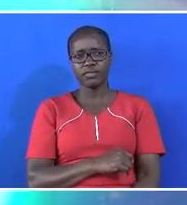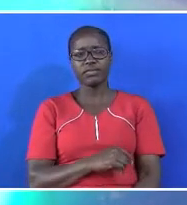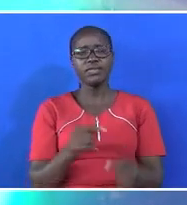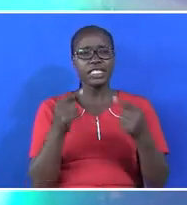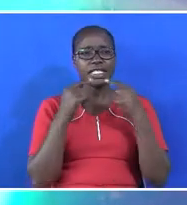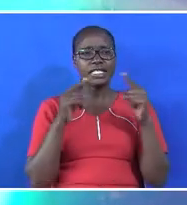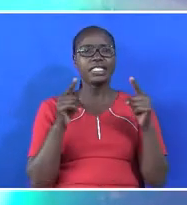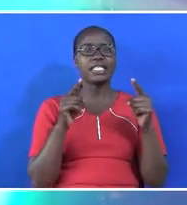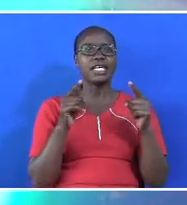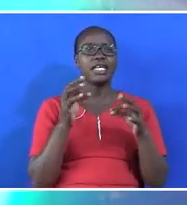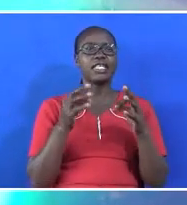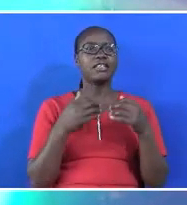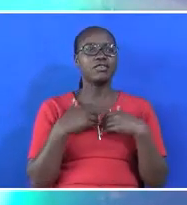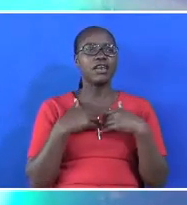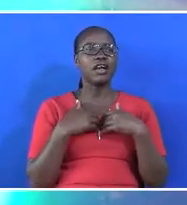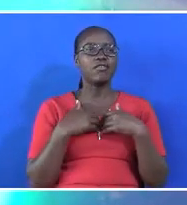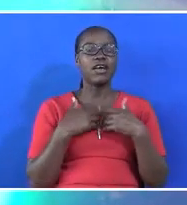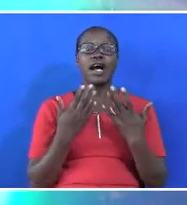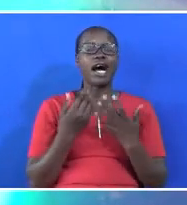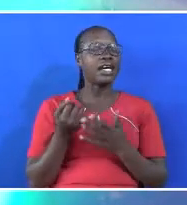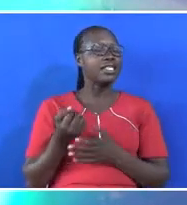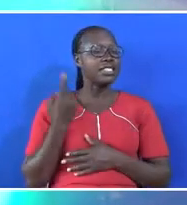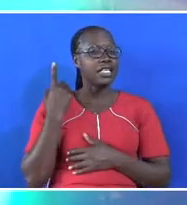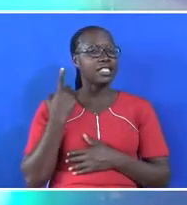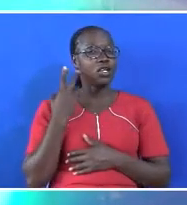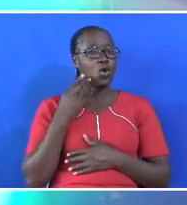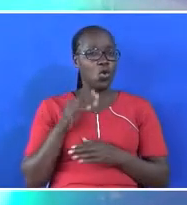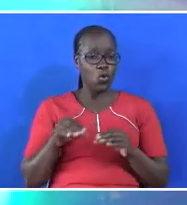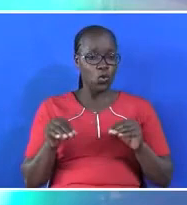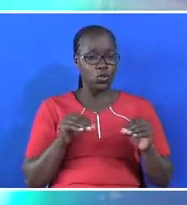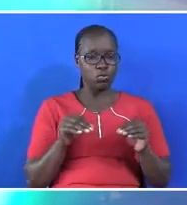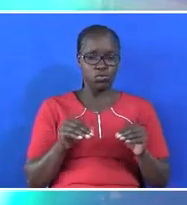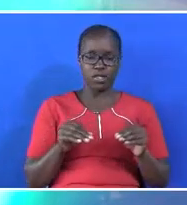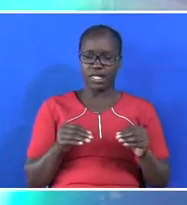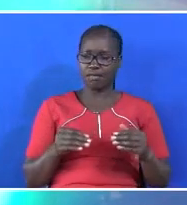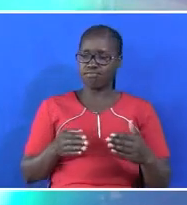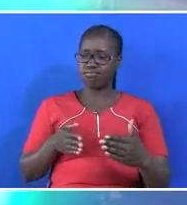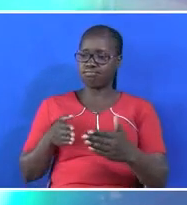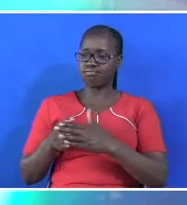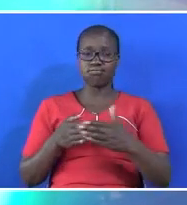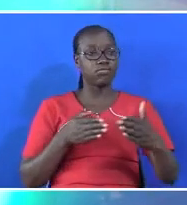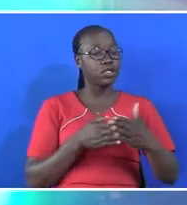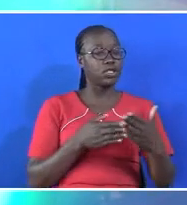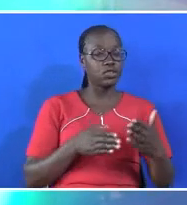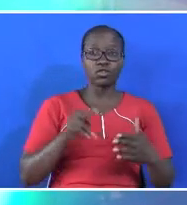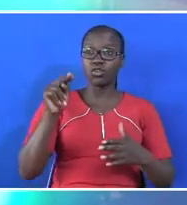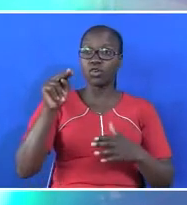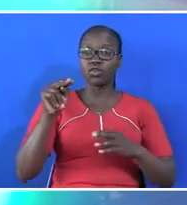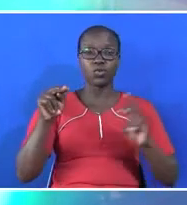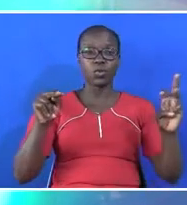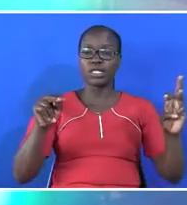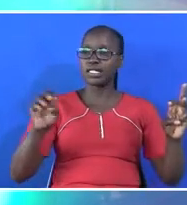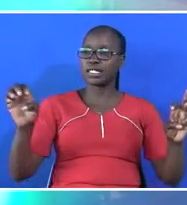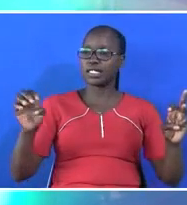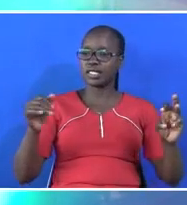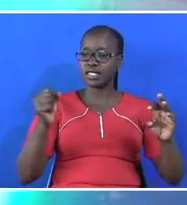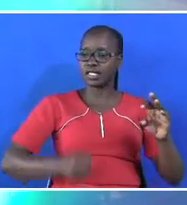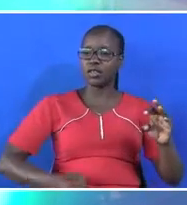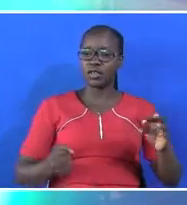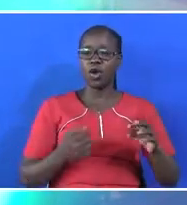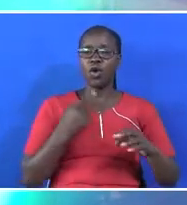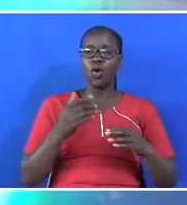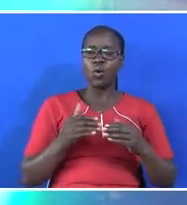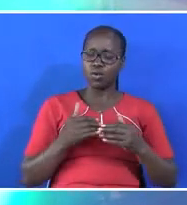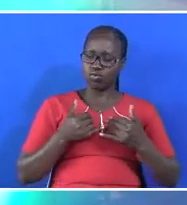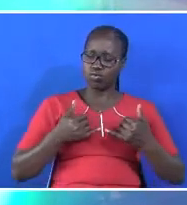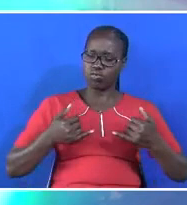Declare if you have understanding. Who has laid the measures thereof, if you know? And who has stretched the lines